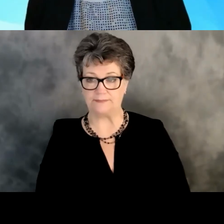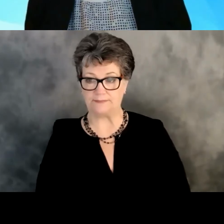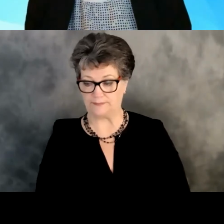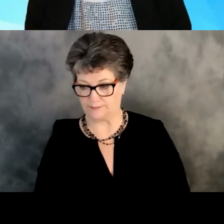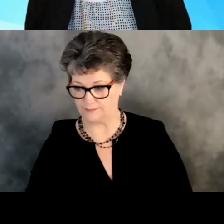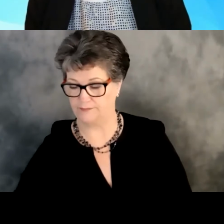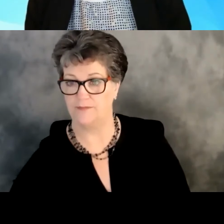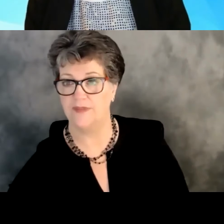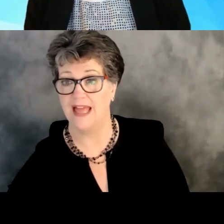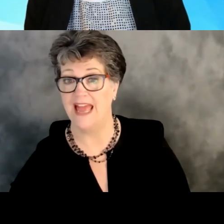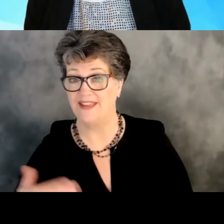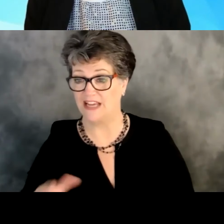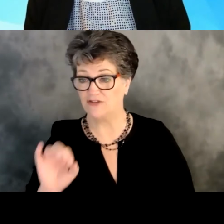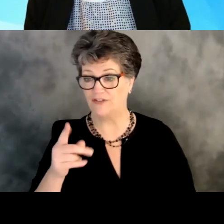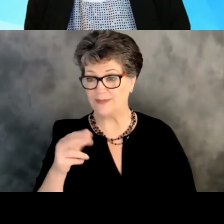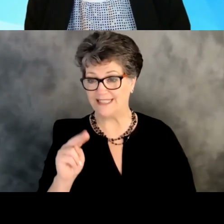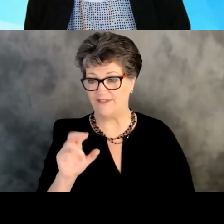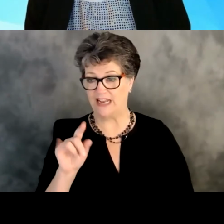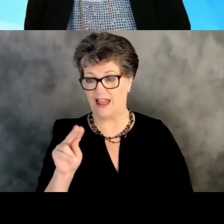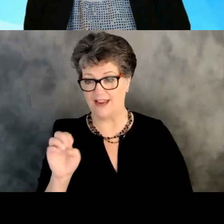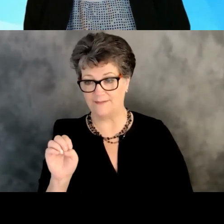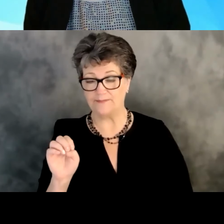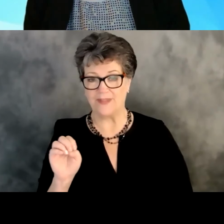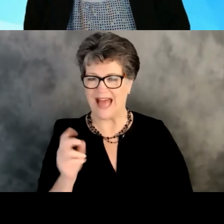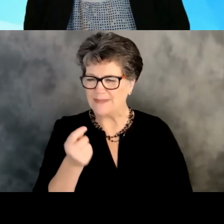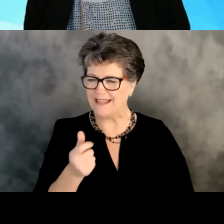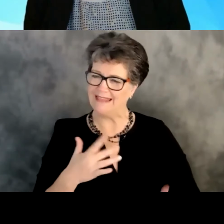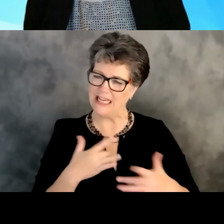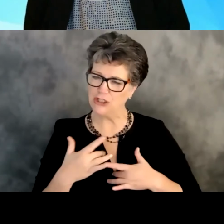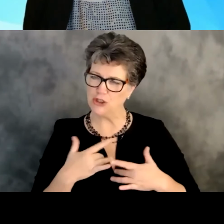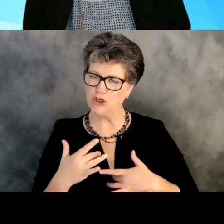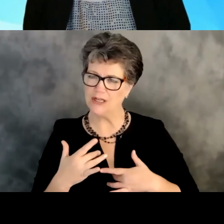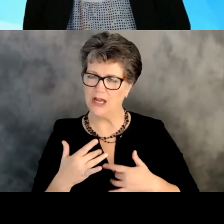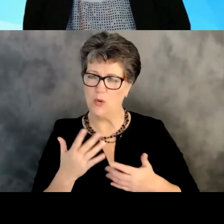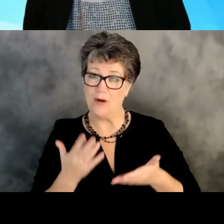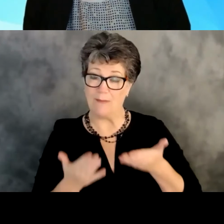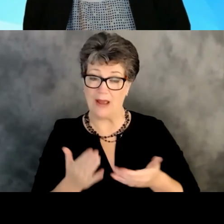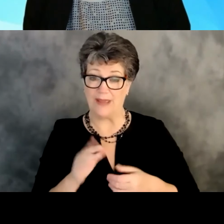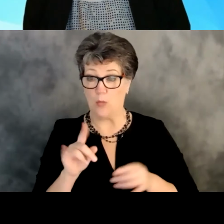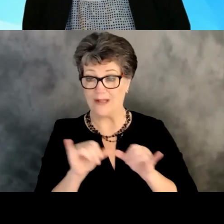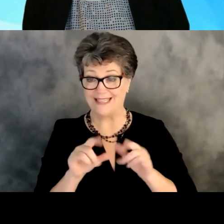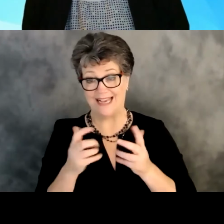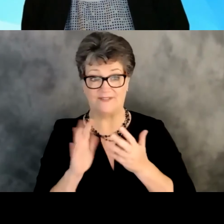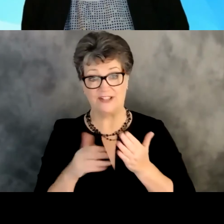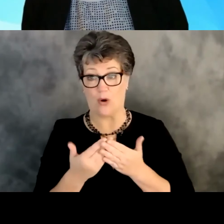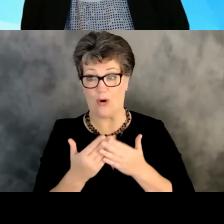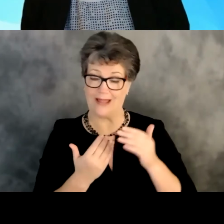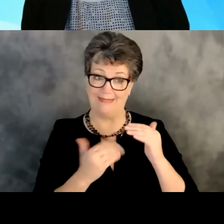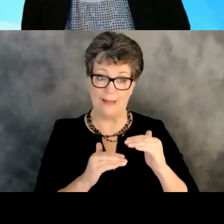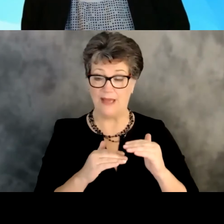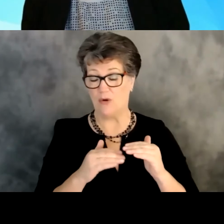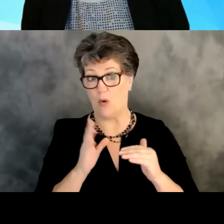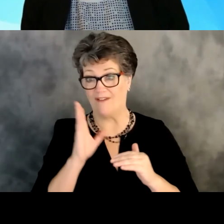Great. This next one's from Stephen Klein. I'm slightly concerned that what may be a one-size-fits-all may limit or impede